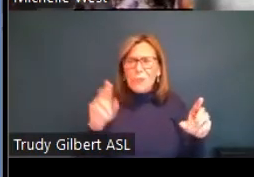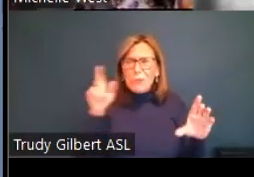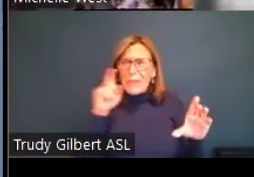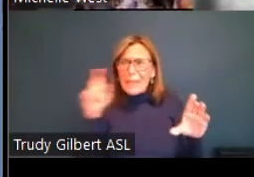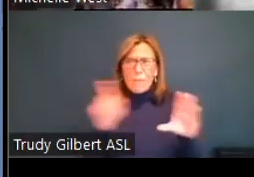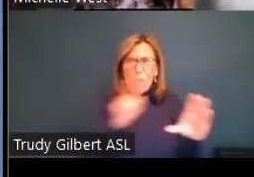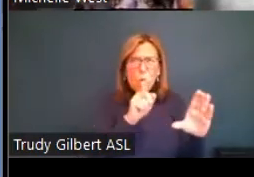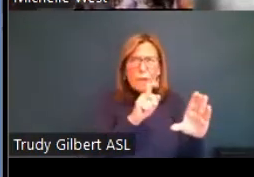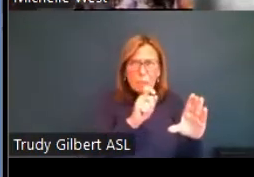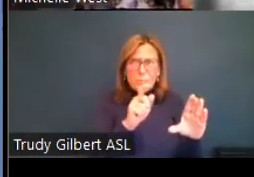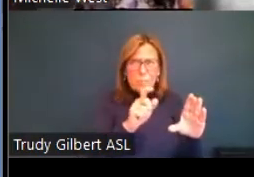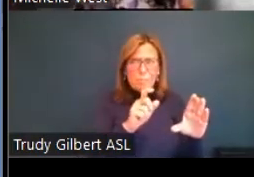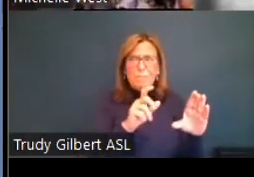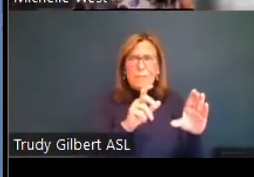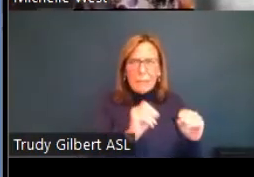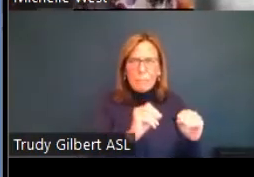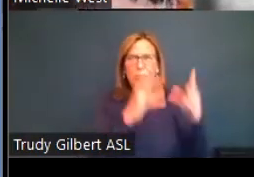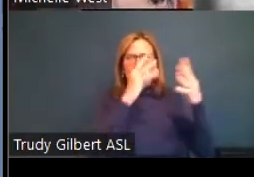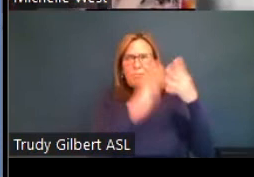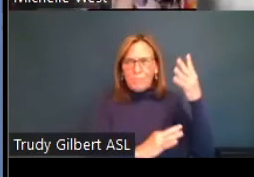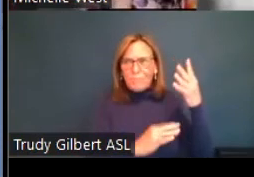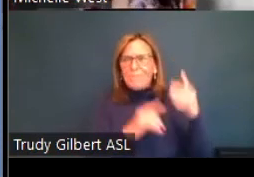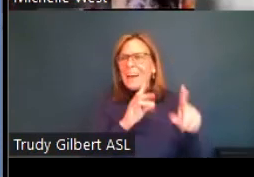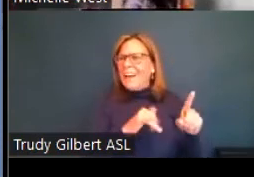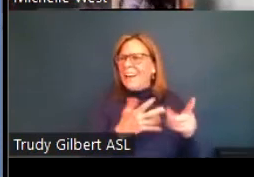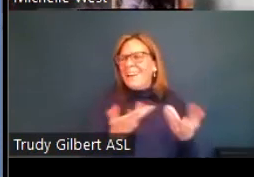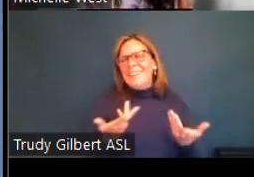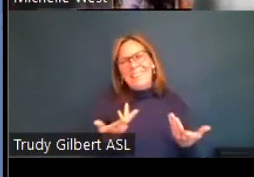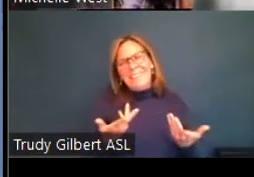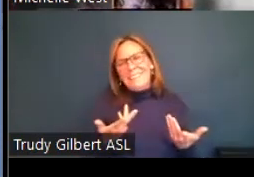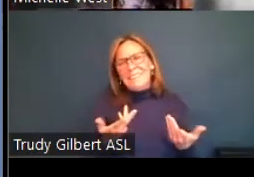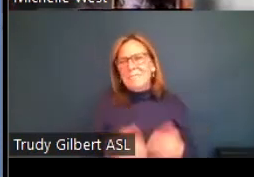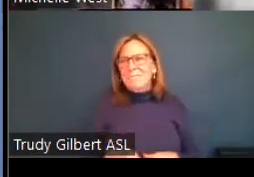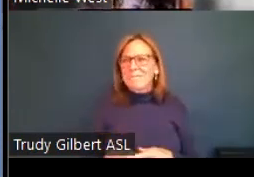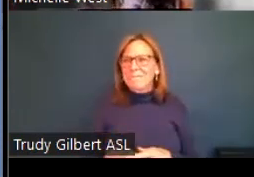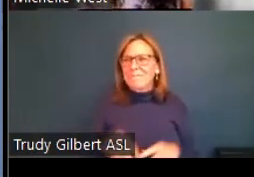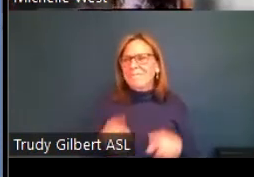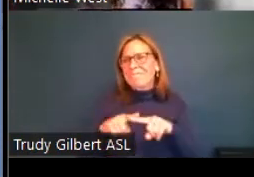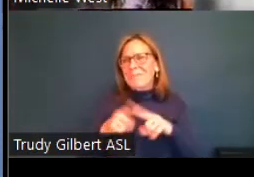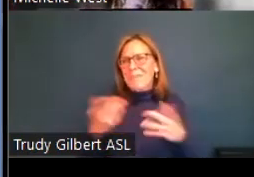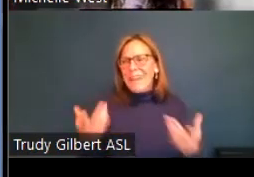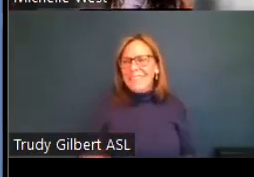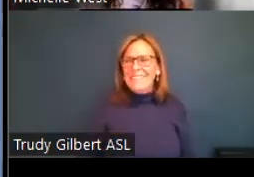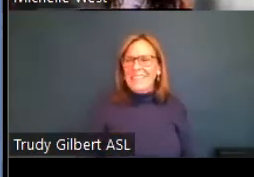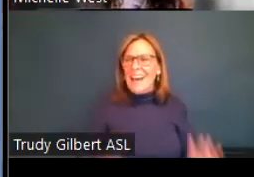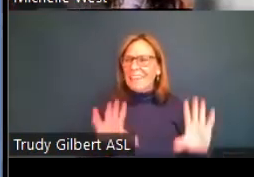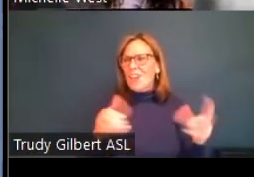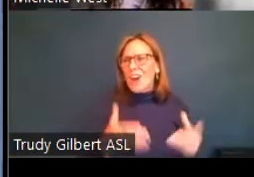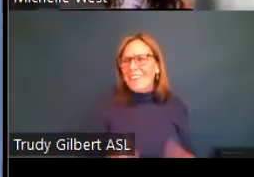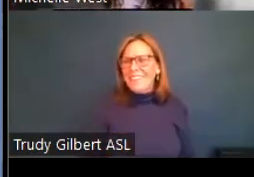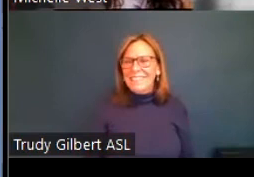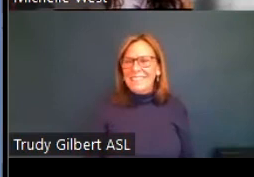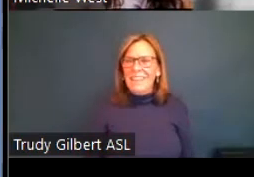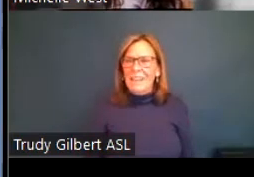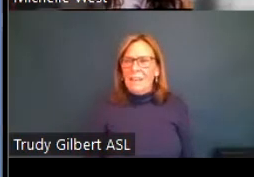it's more of a niche thing. Okay. But yeah, if you have any questions, or you're like, you know what, I'm going to go through this ad